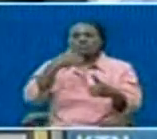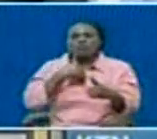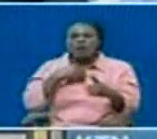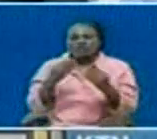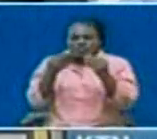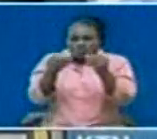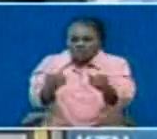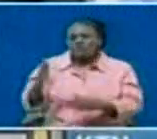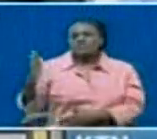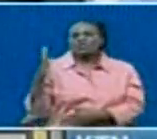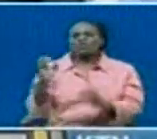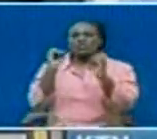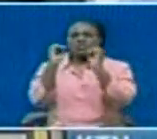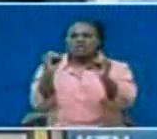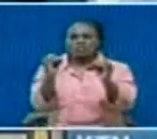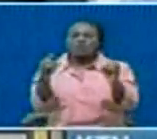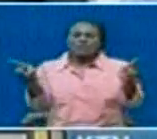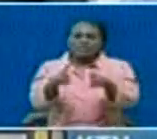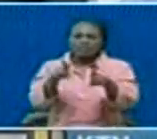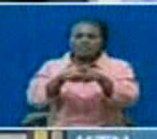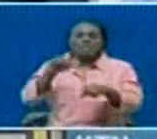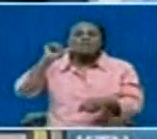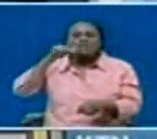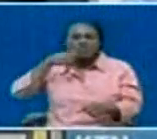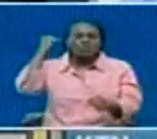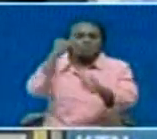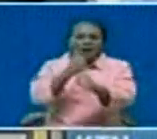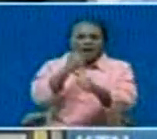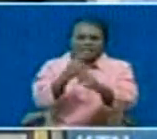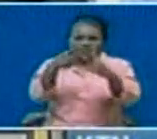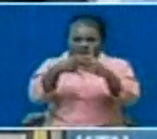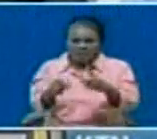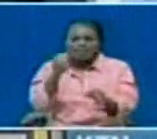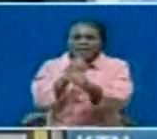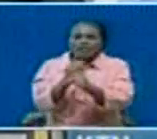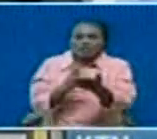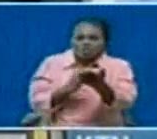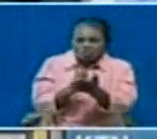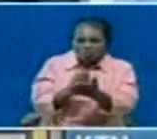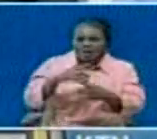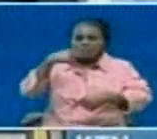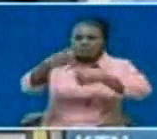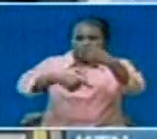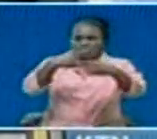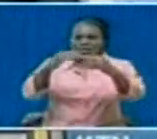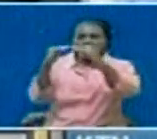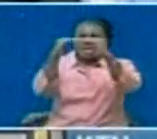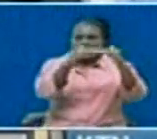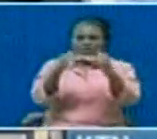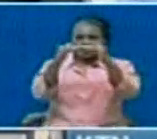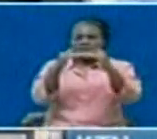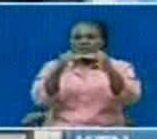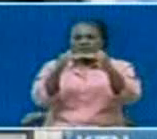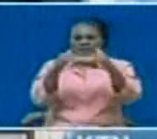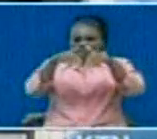to insecurity and we begin the real work that Kenyans gave us of ensuring prosperity, equity,